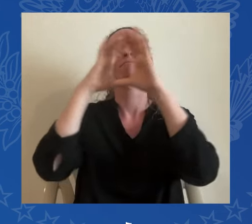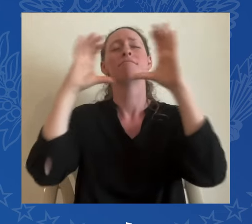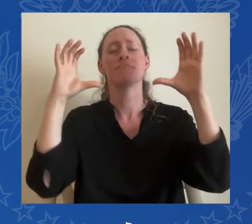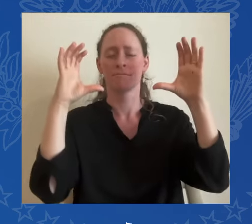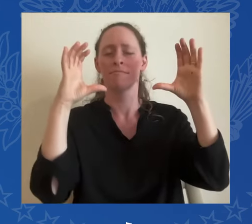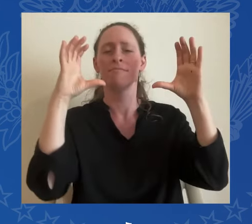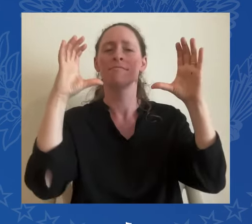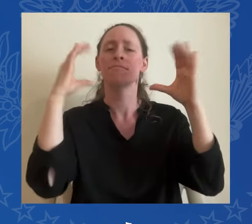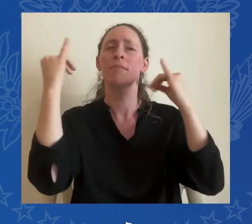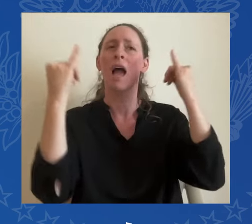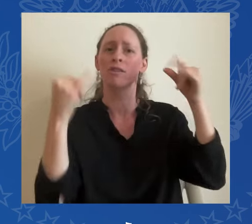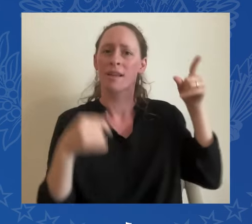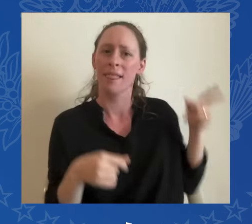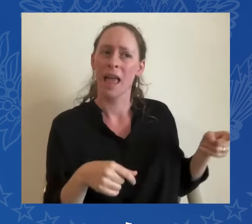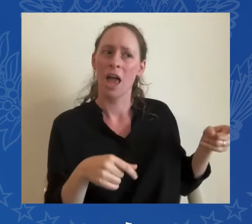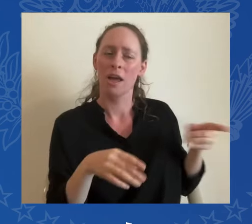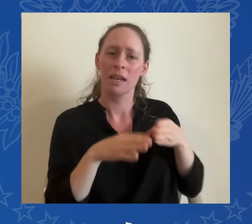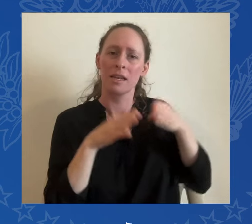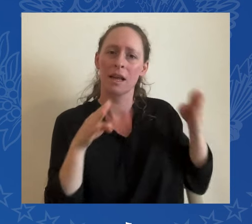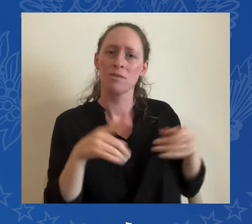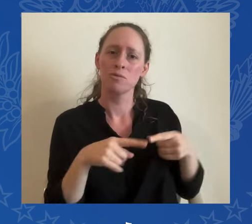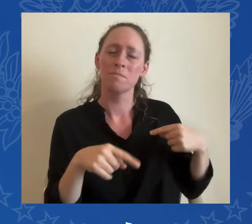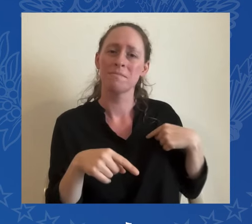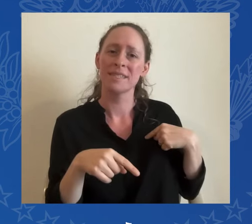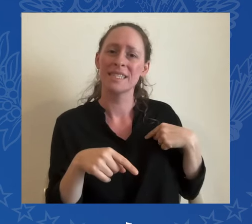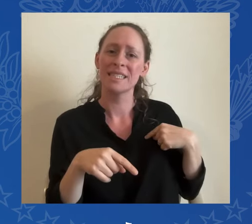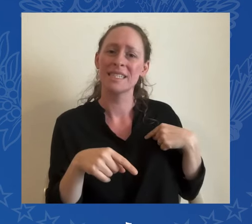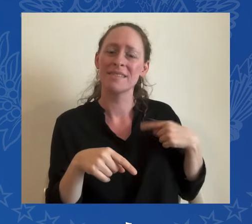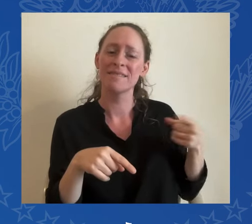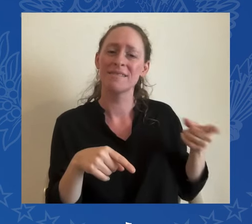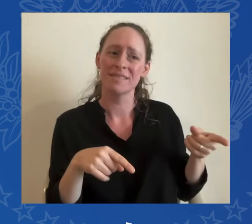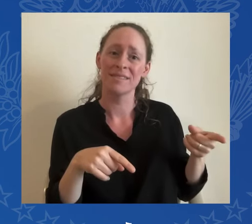murdered in her 4th grade classroom."